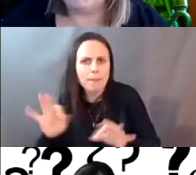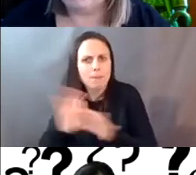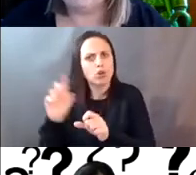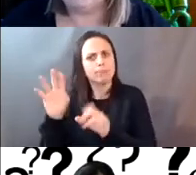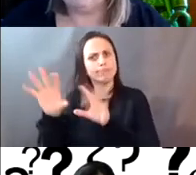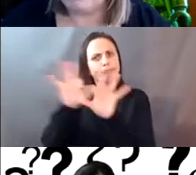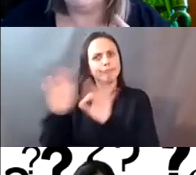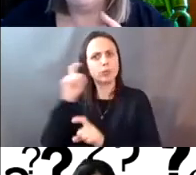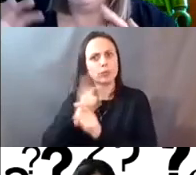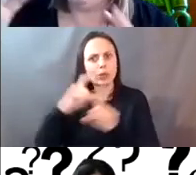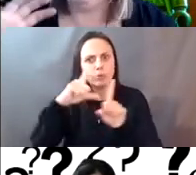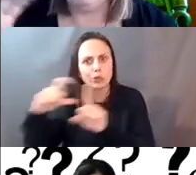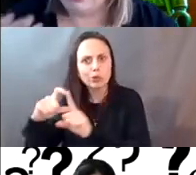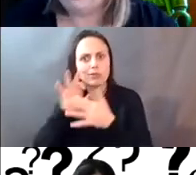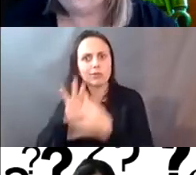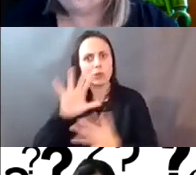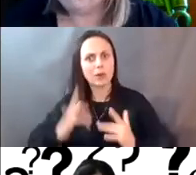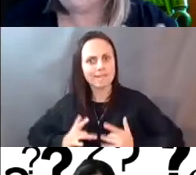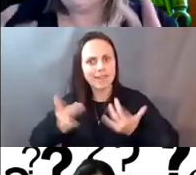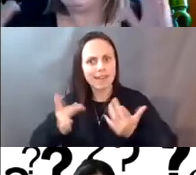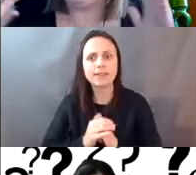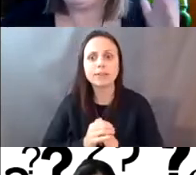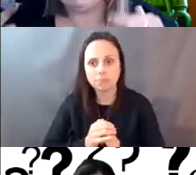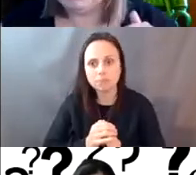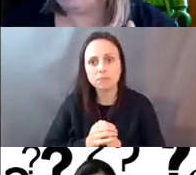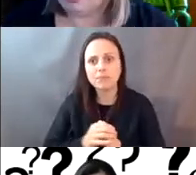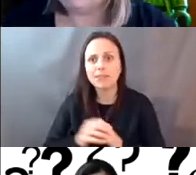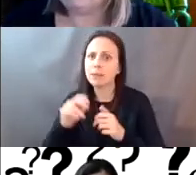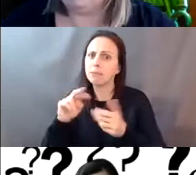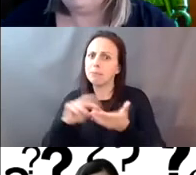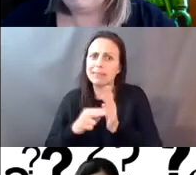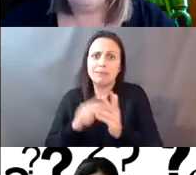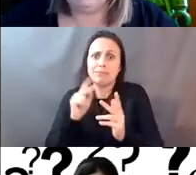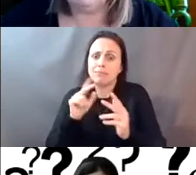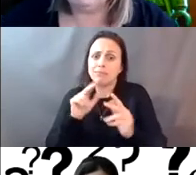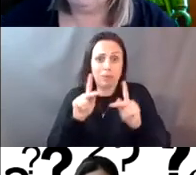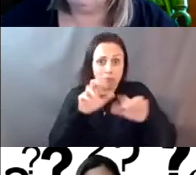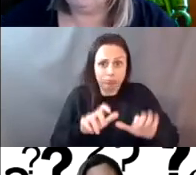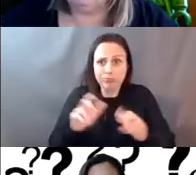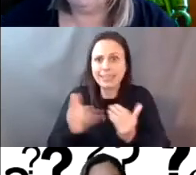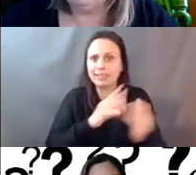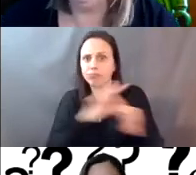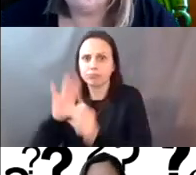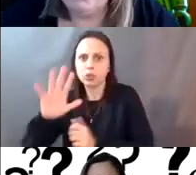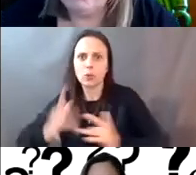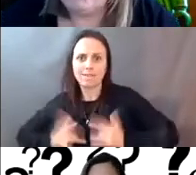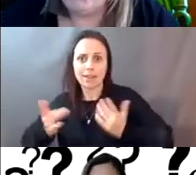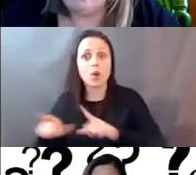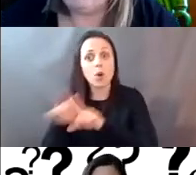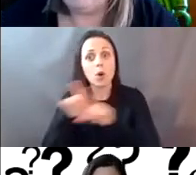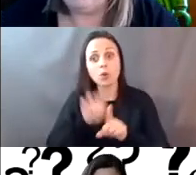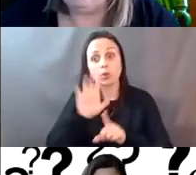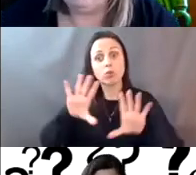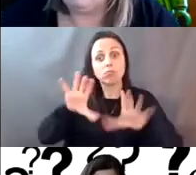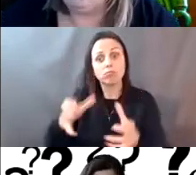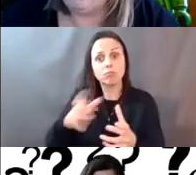language around your event. And if you can have it as searchable as possible, but also from who you're targeting, know where